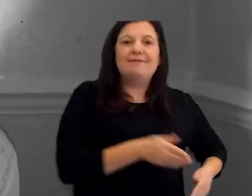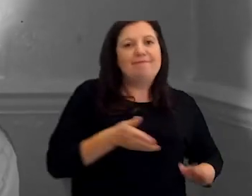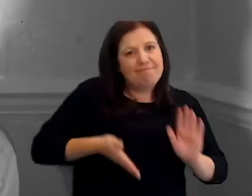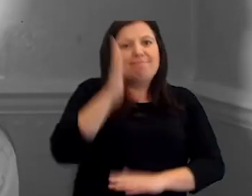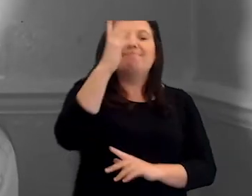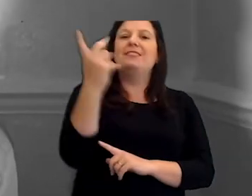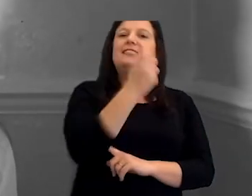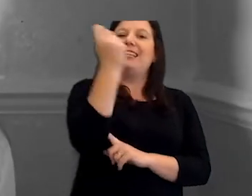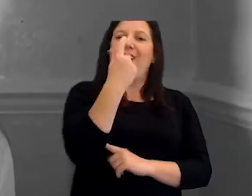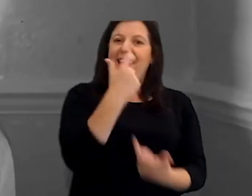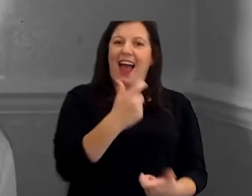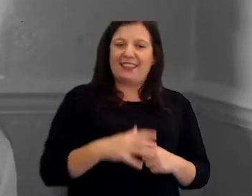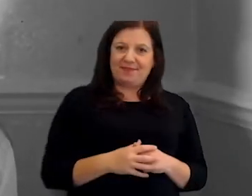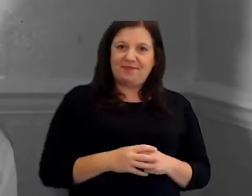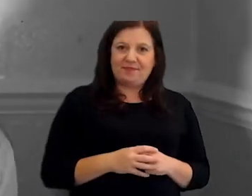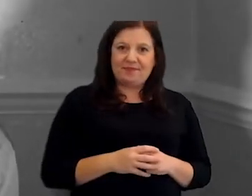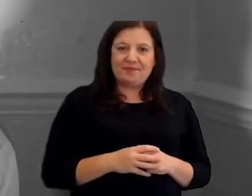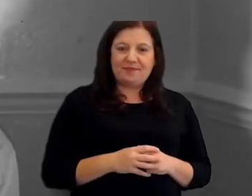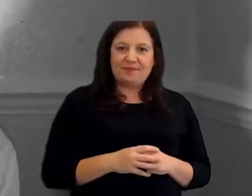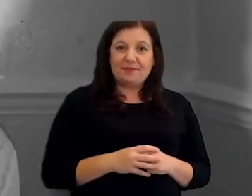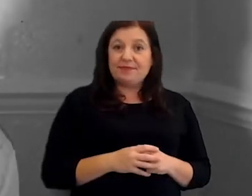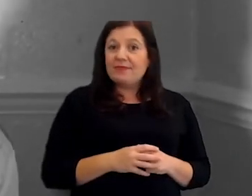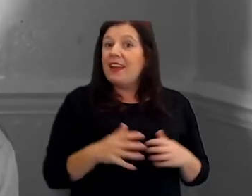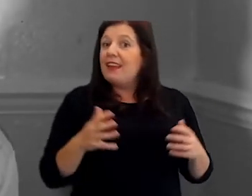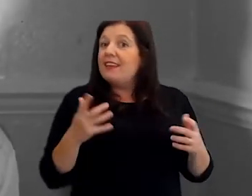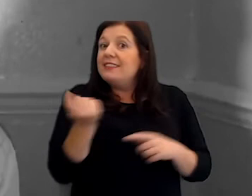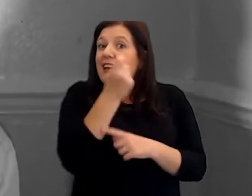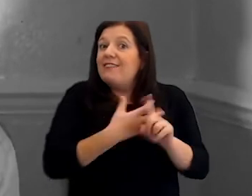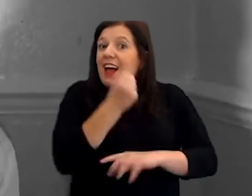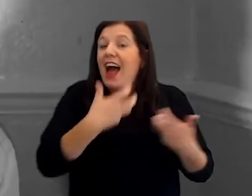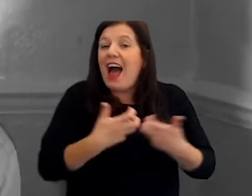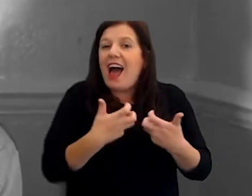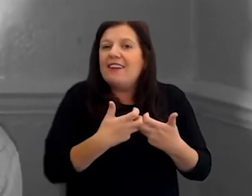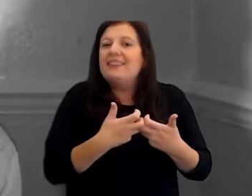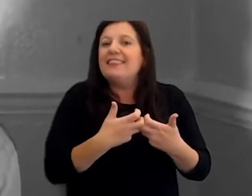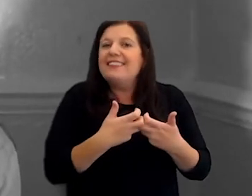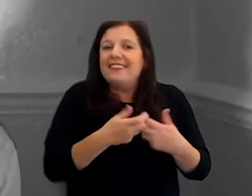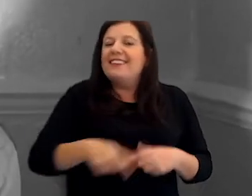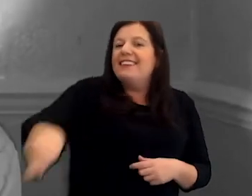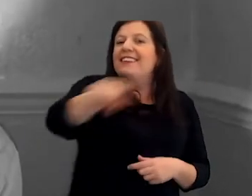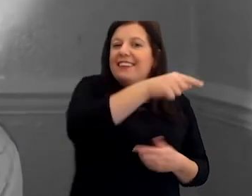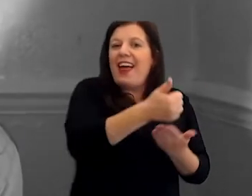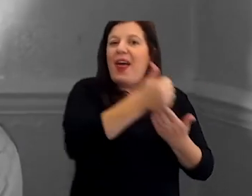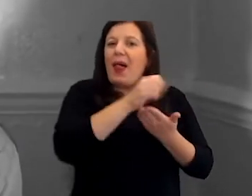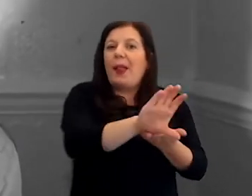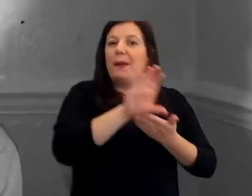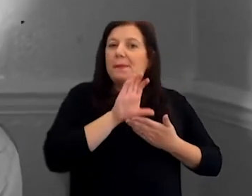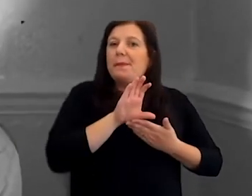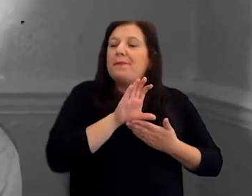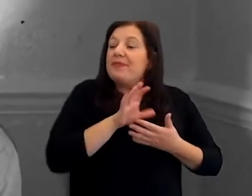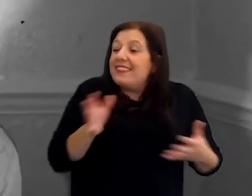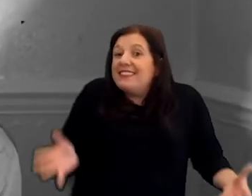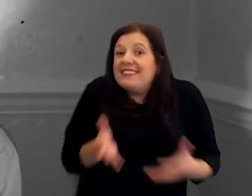growth. So with your help, Ego can continue to enable its